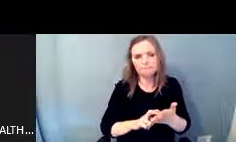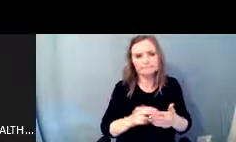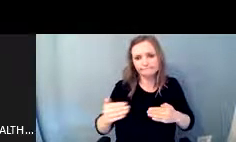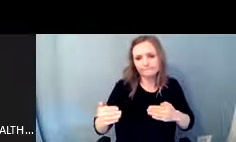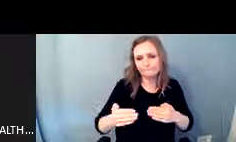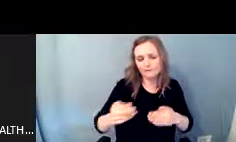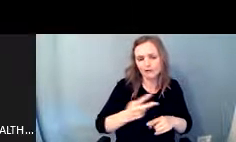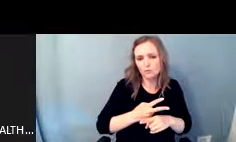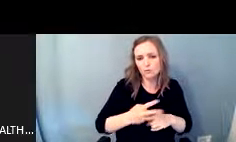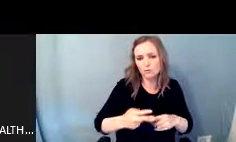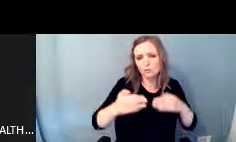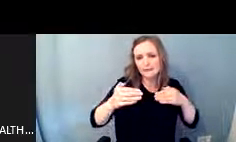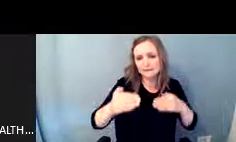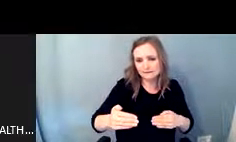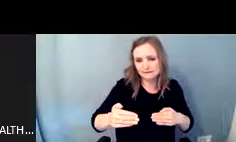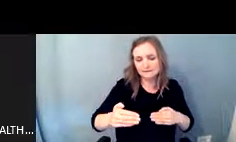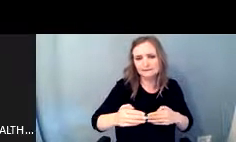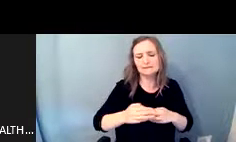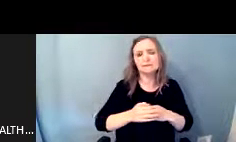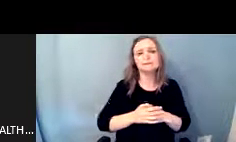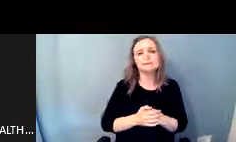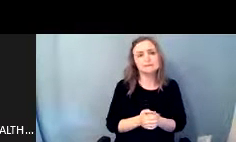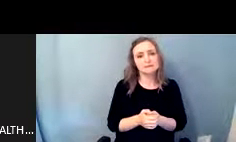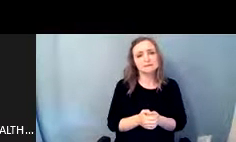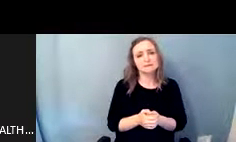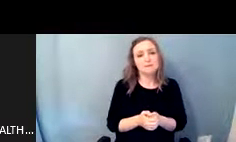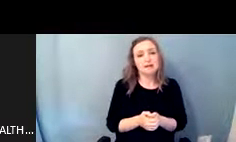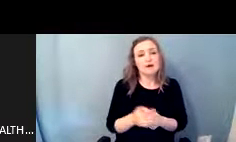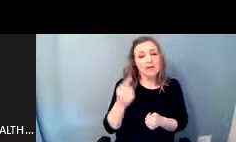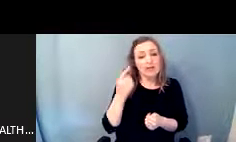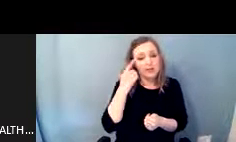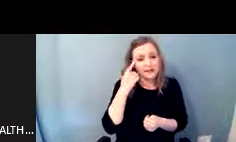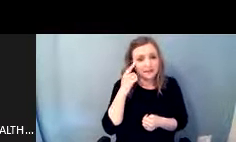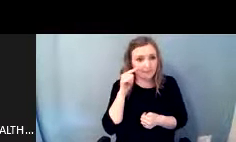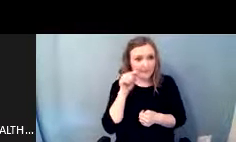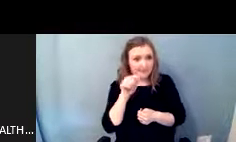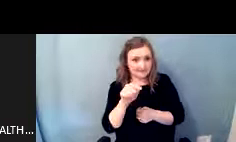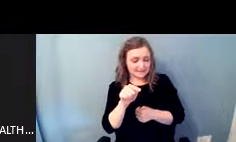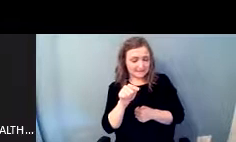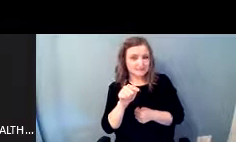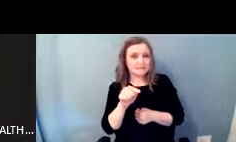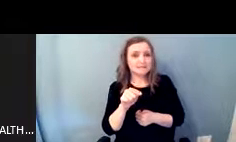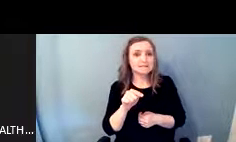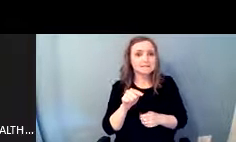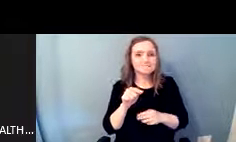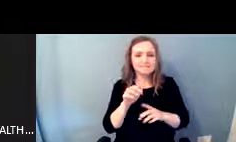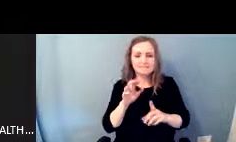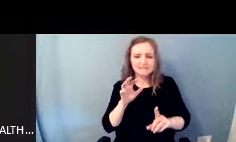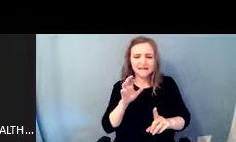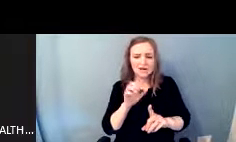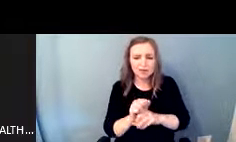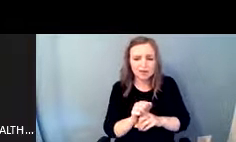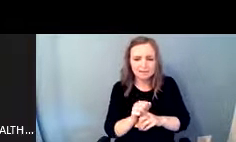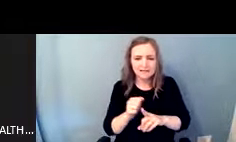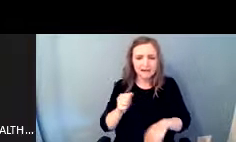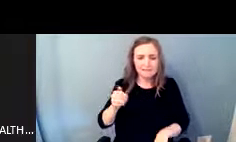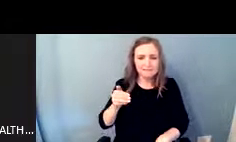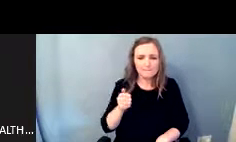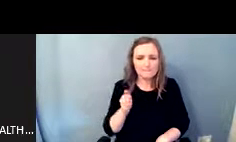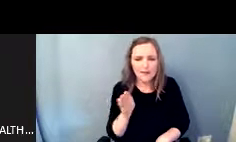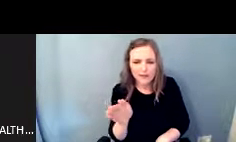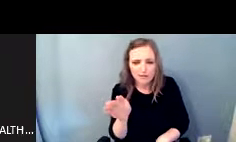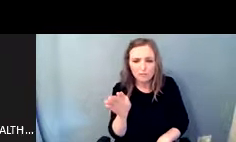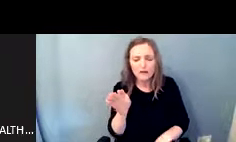In fact, that's going to go, because I think they have felt with the way that diagnostic pathways have changed, that's not necessarily